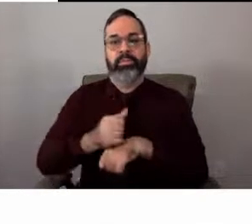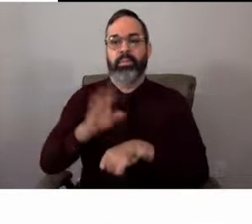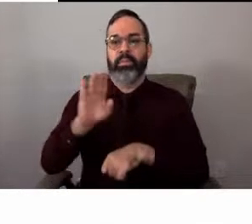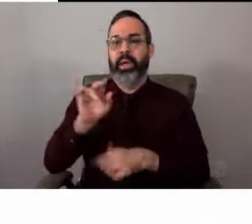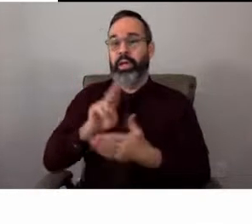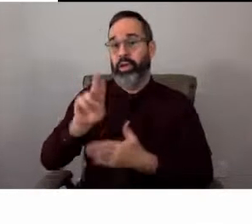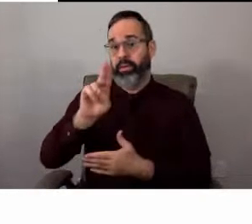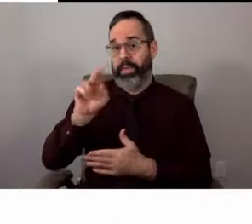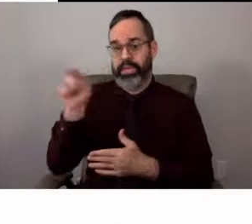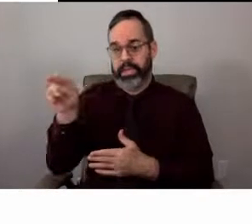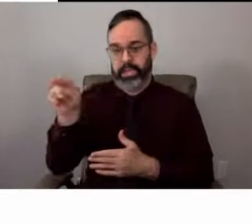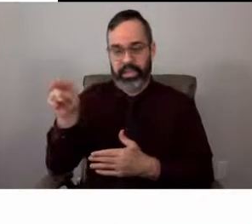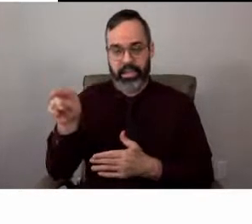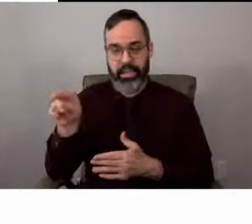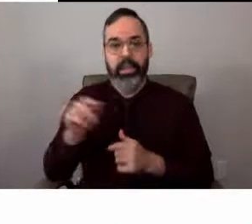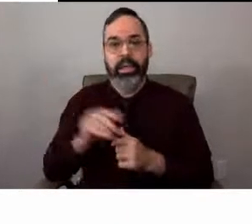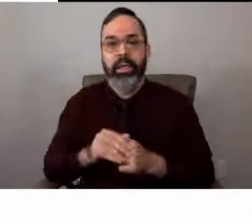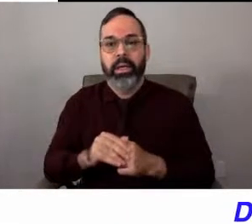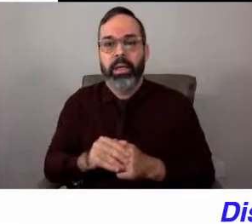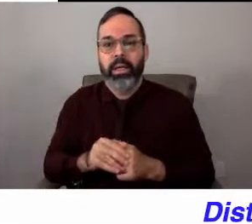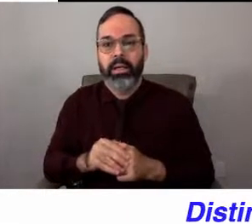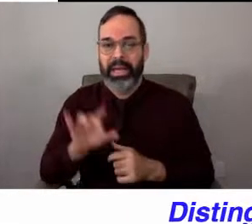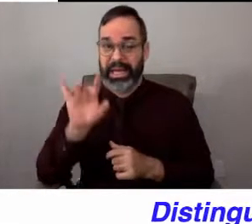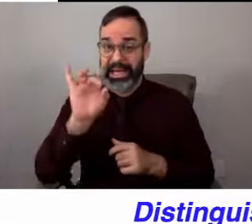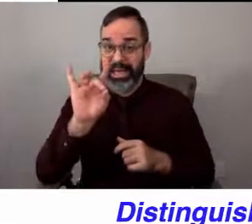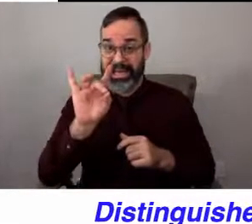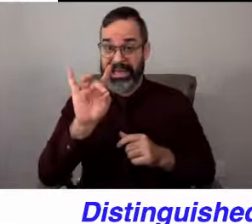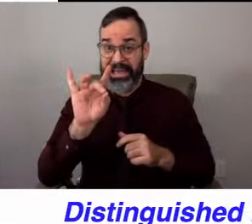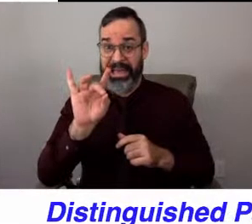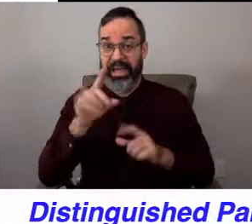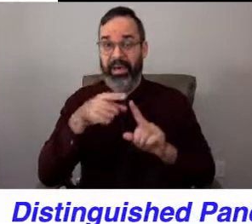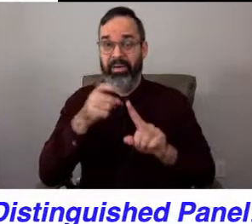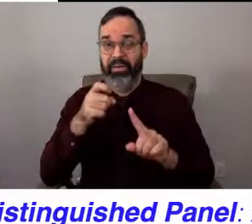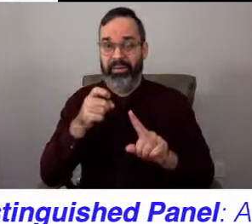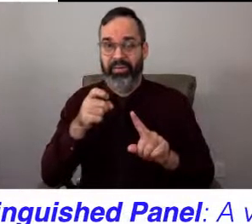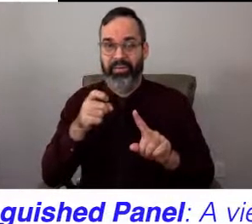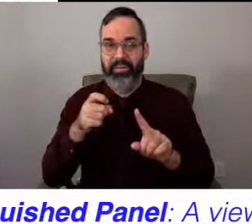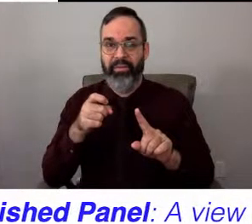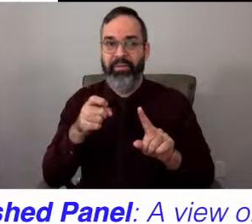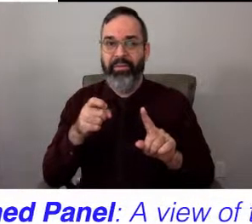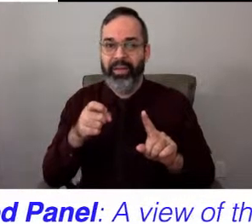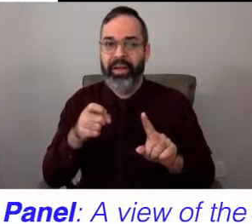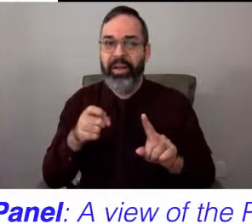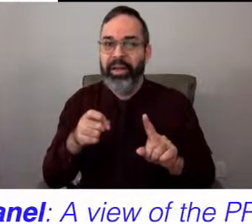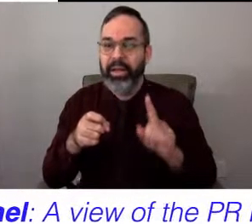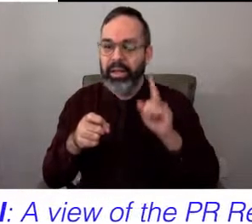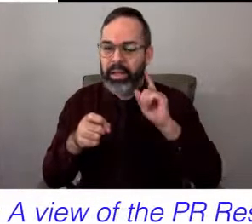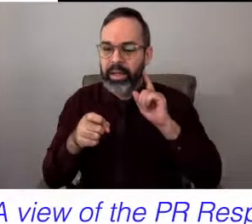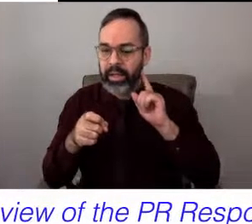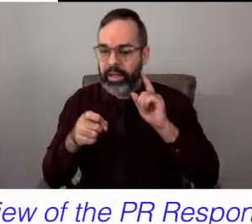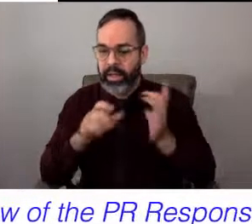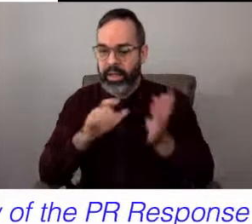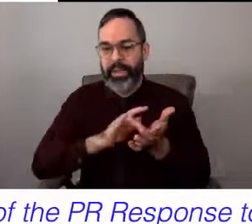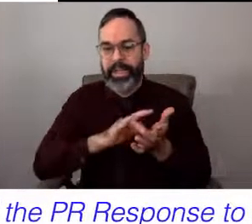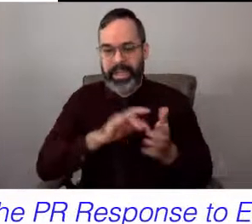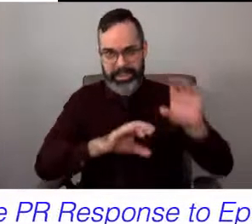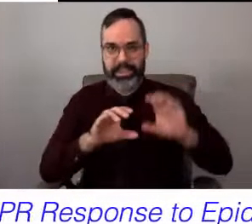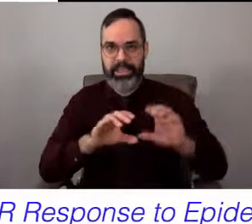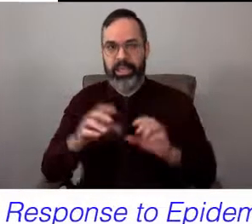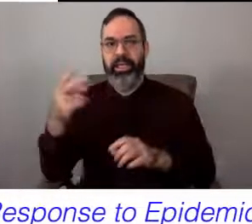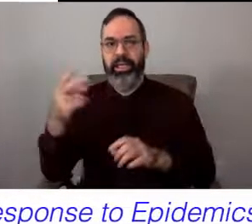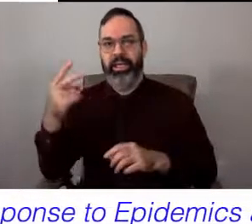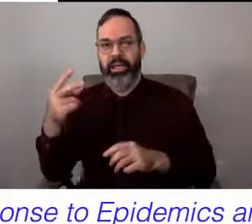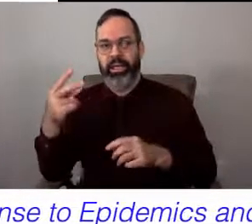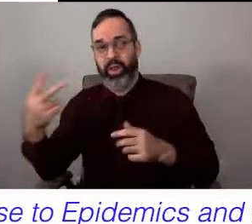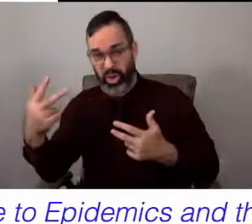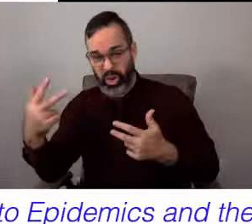university. 8 of them are from the Medical Sciences campus, and 2 of them are actually 3 of them